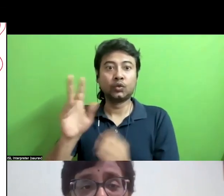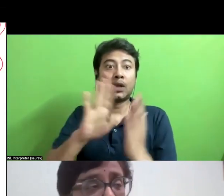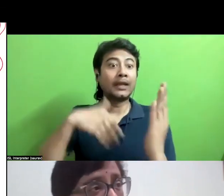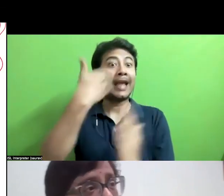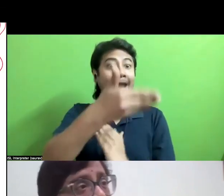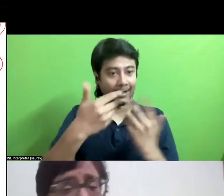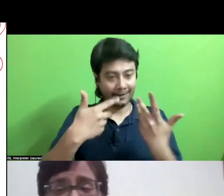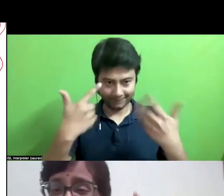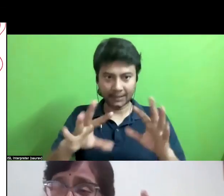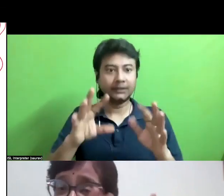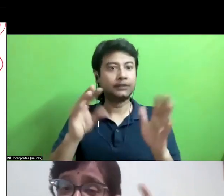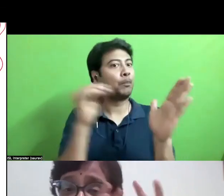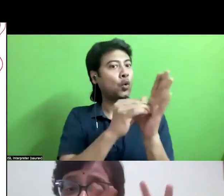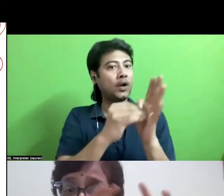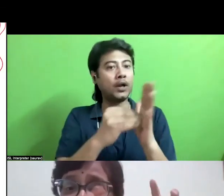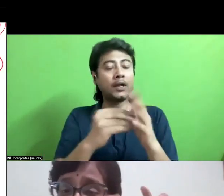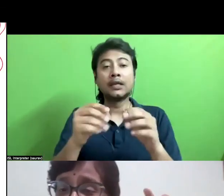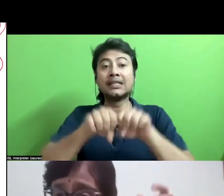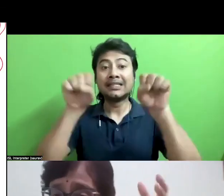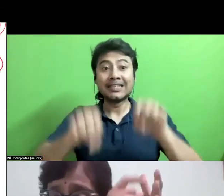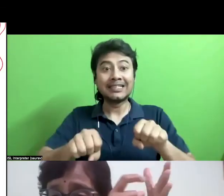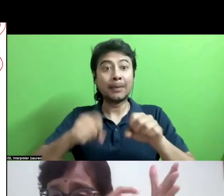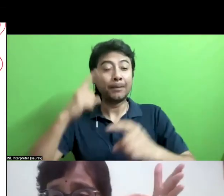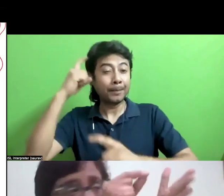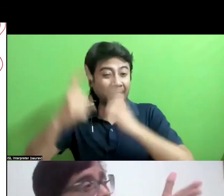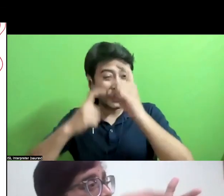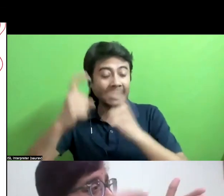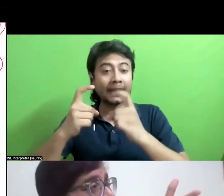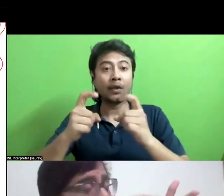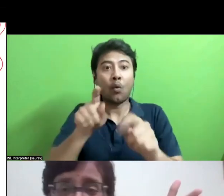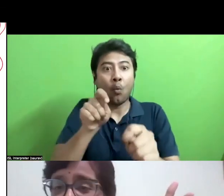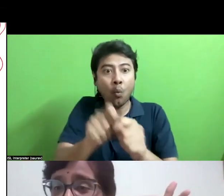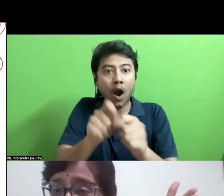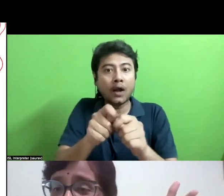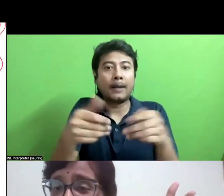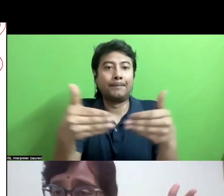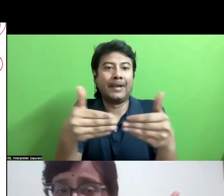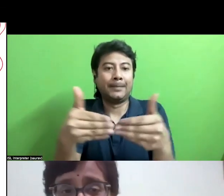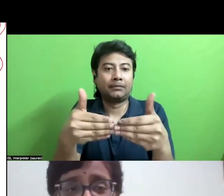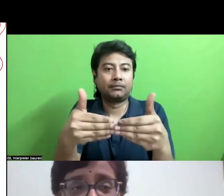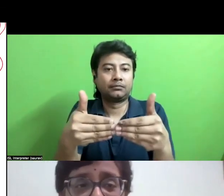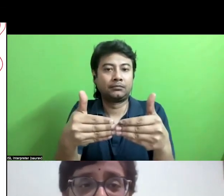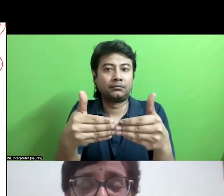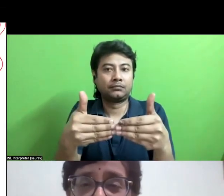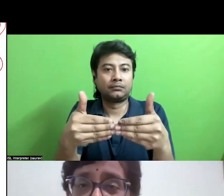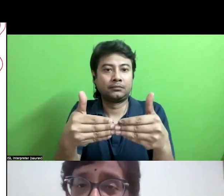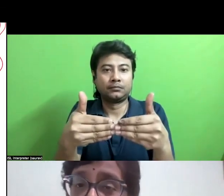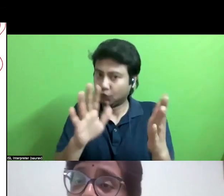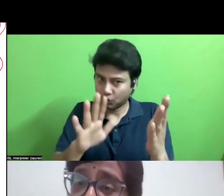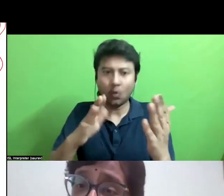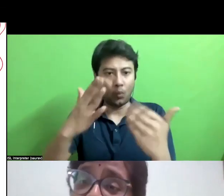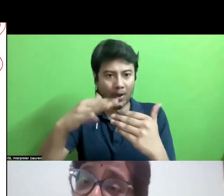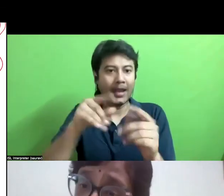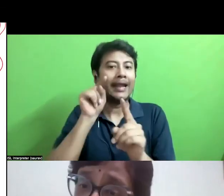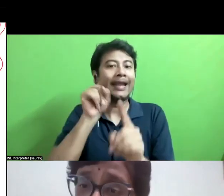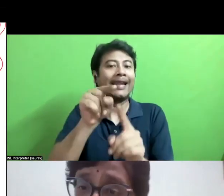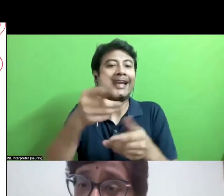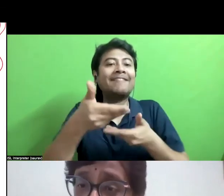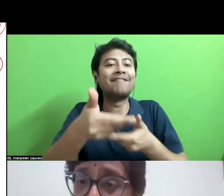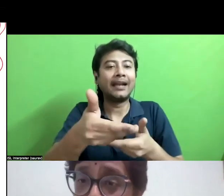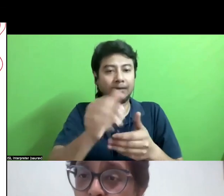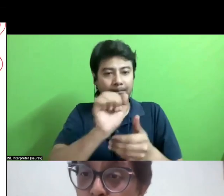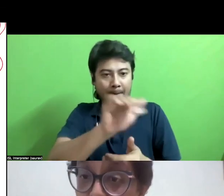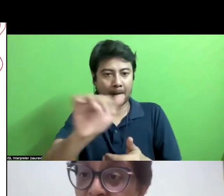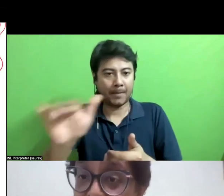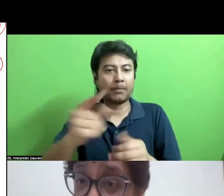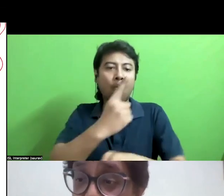meetings. We will maybe send Calendly invites, where you can mark 1 hour, 2 hours, something like that. But what I request each